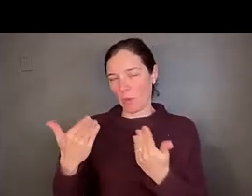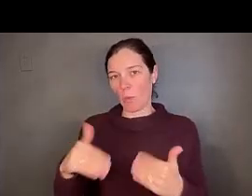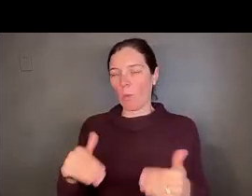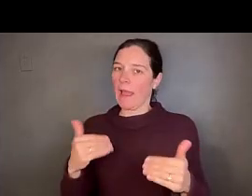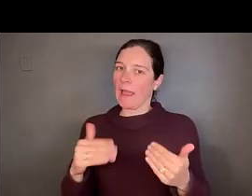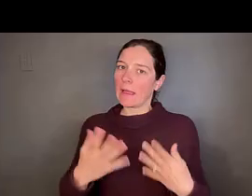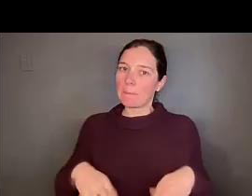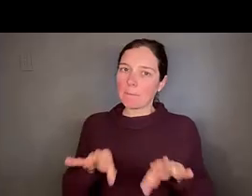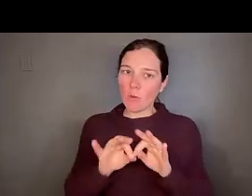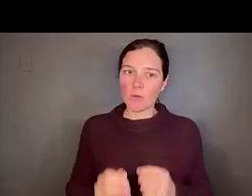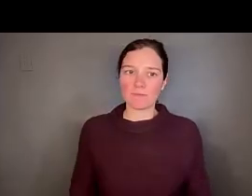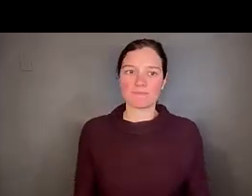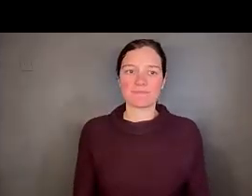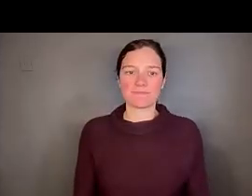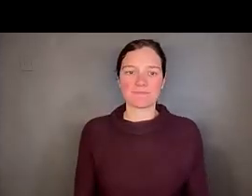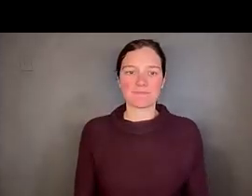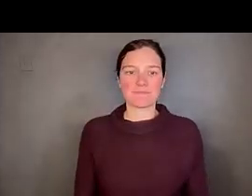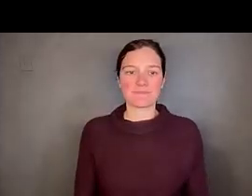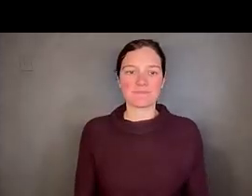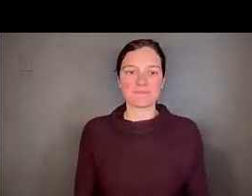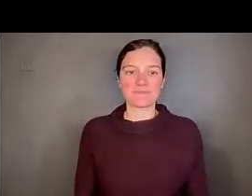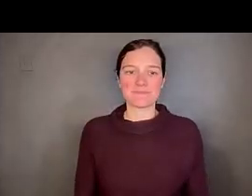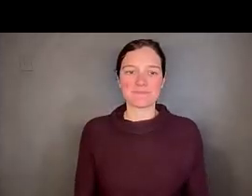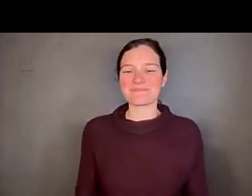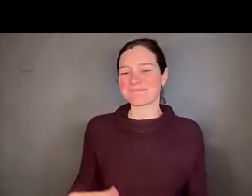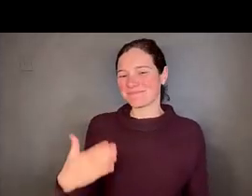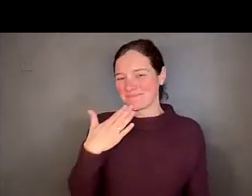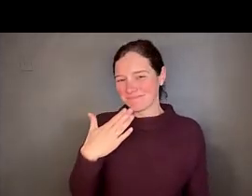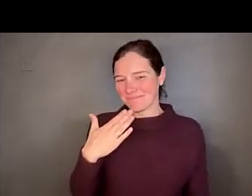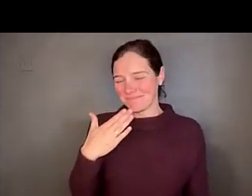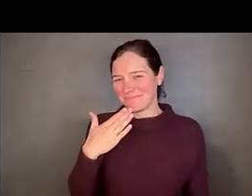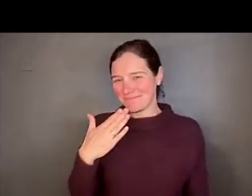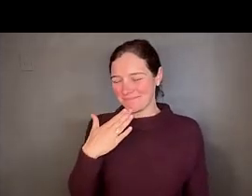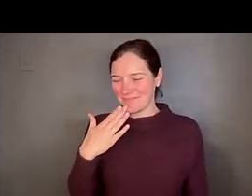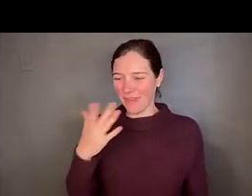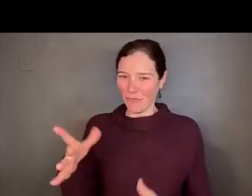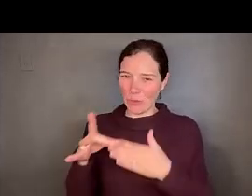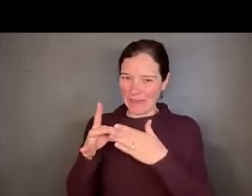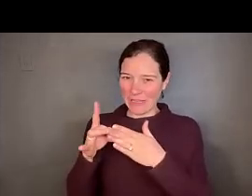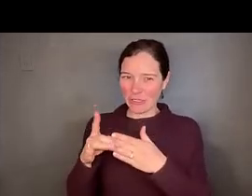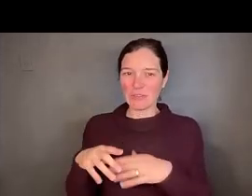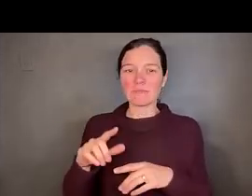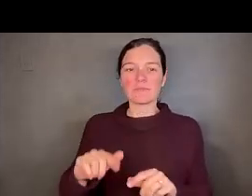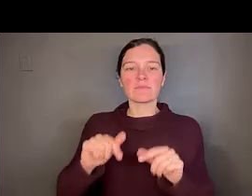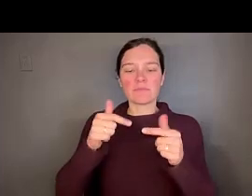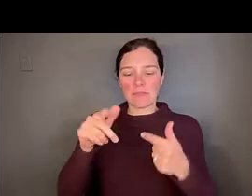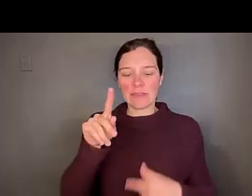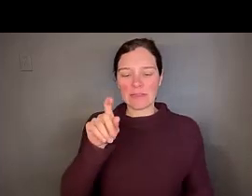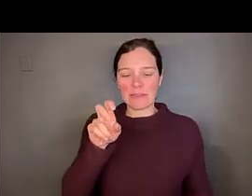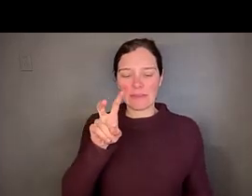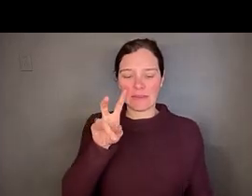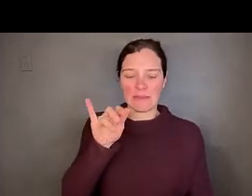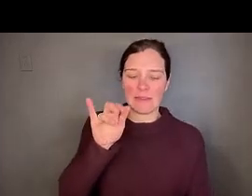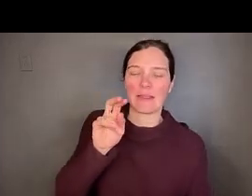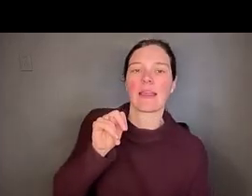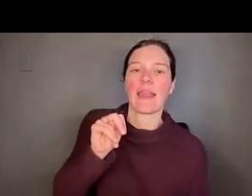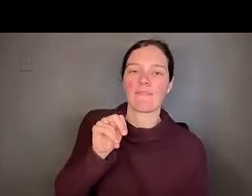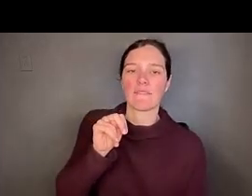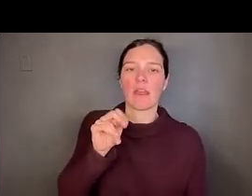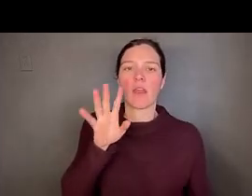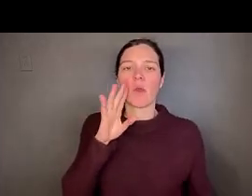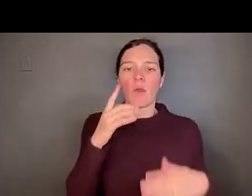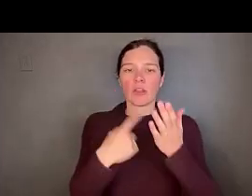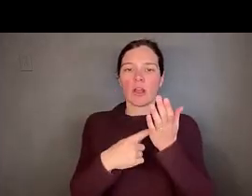valuable. Spectacular. Thank you, sir. Thank you for your leadership in that regard. Kevin, I'm going to move over to you. We're going to talk a little bit